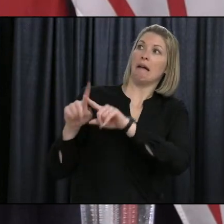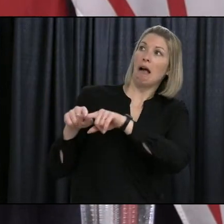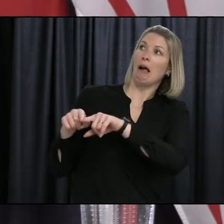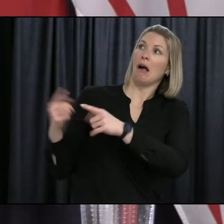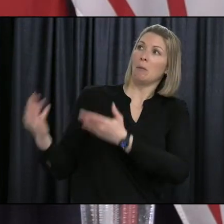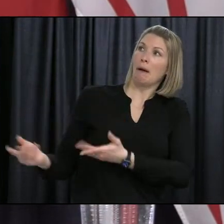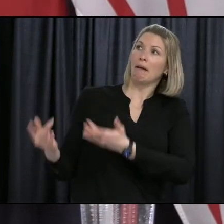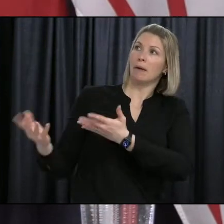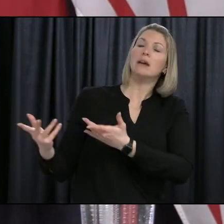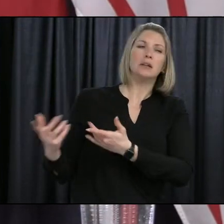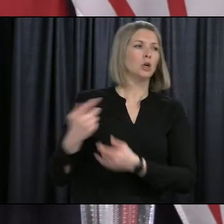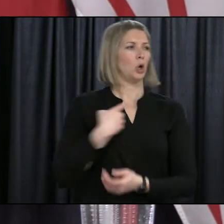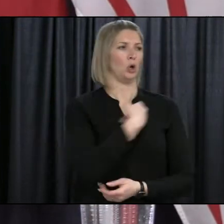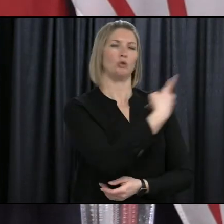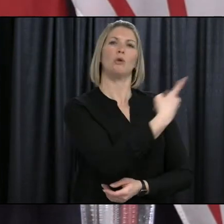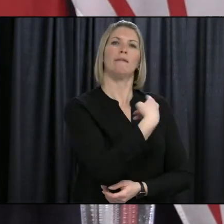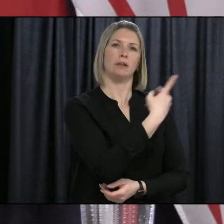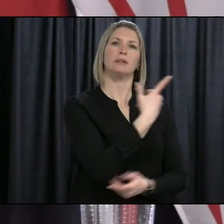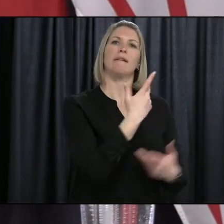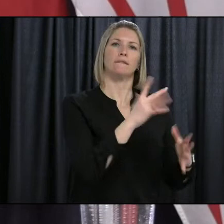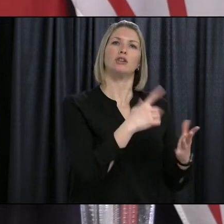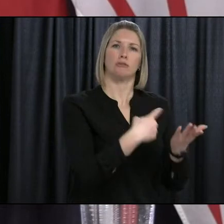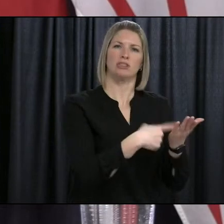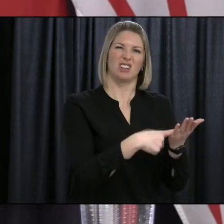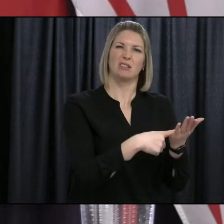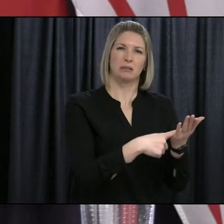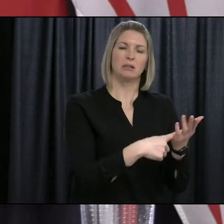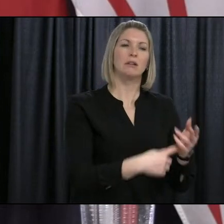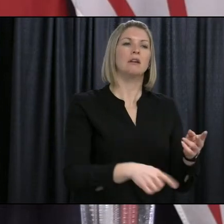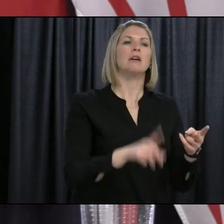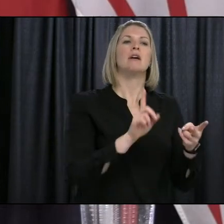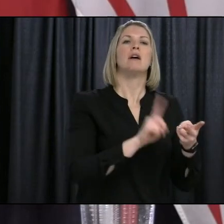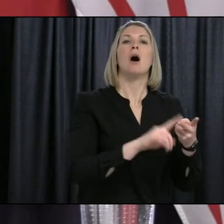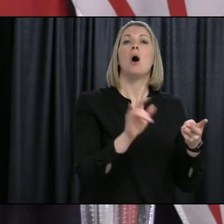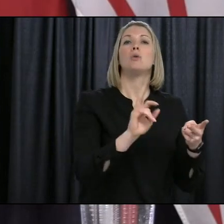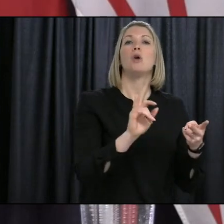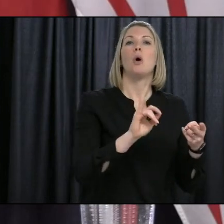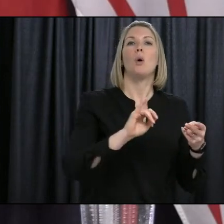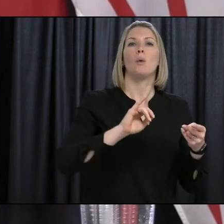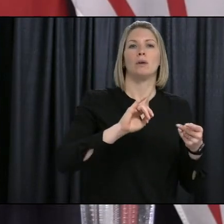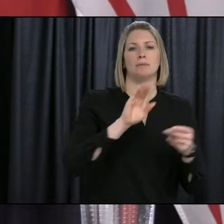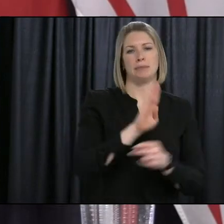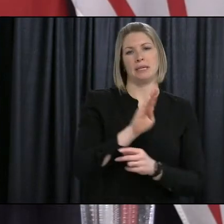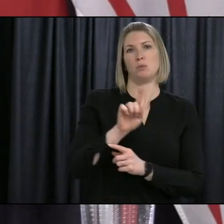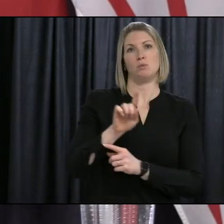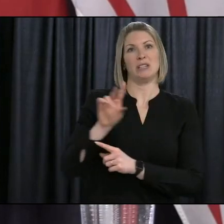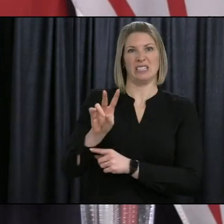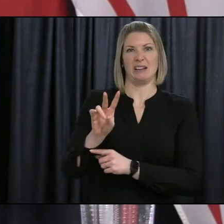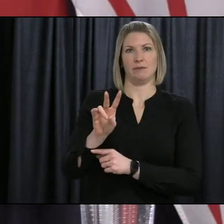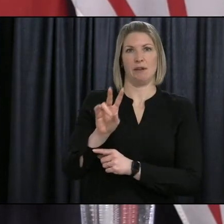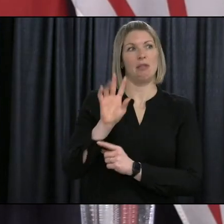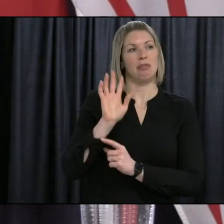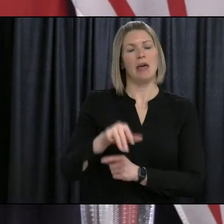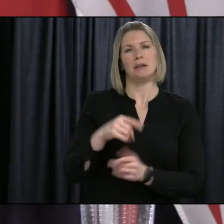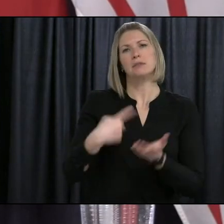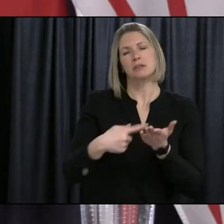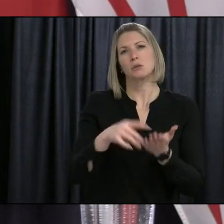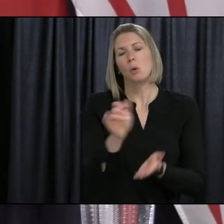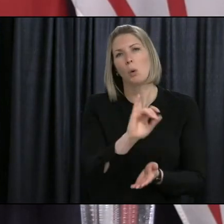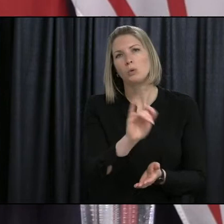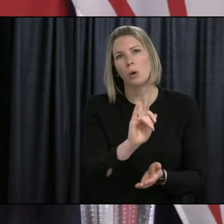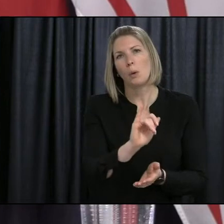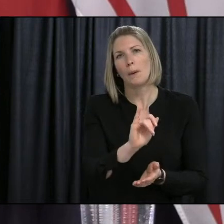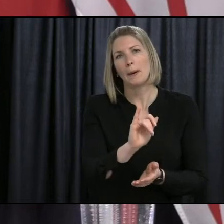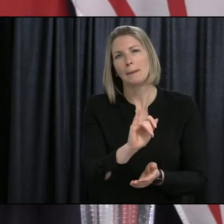conversation. We did kind of discuss, of course, the new variant and the impacts it's had on both our provinces, but that was